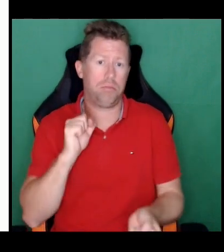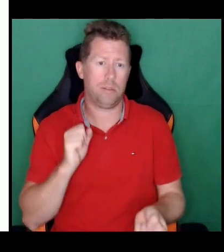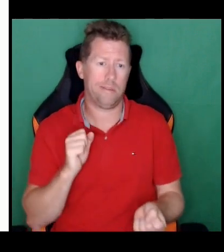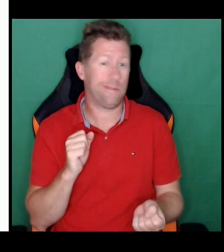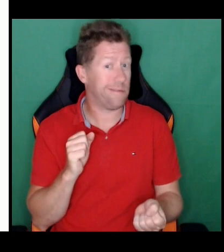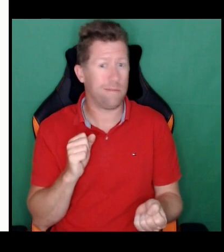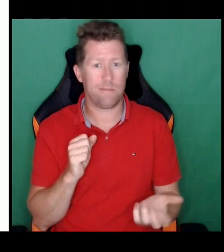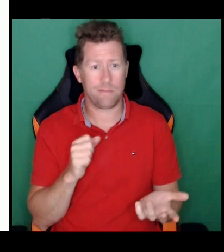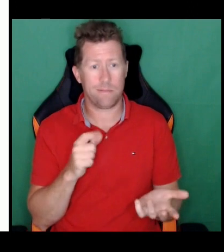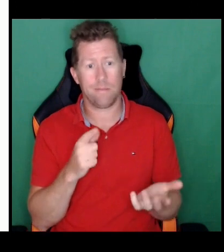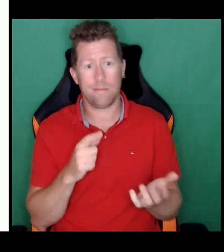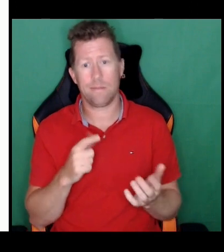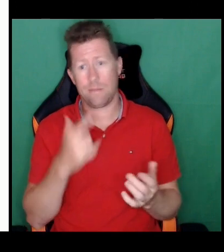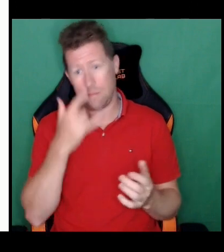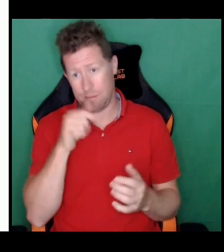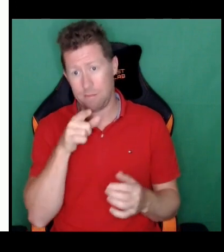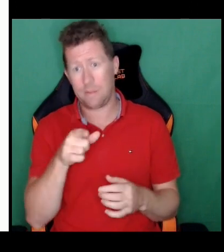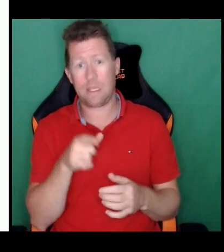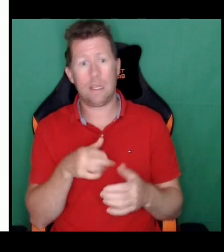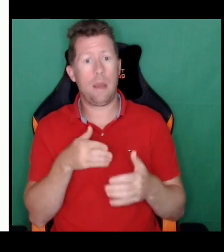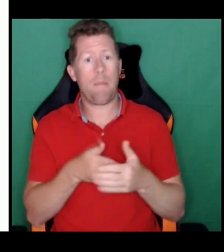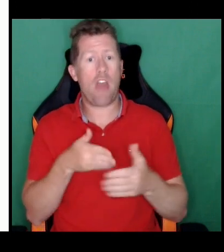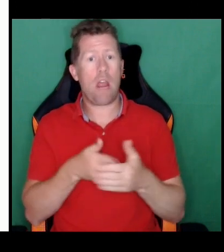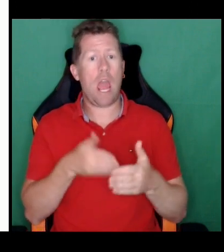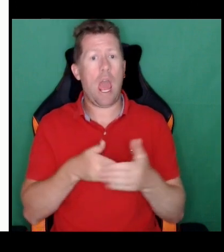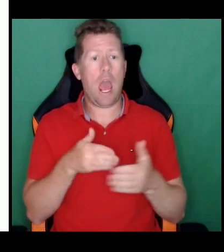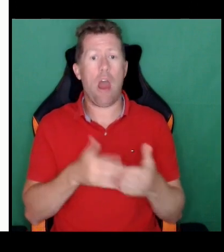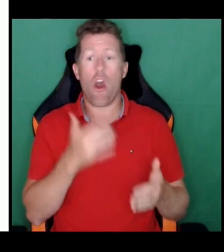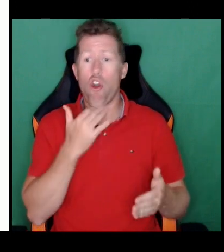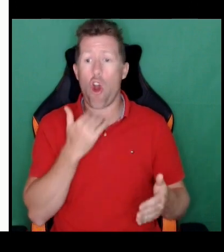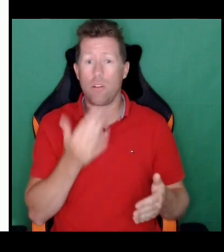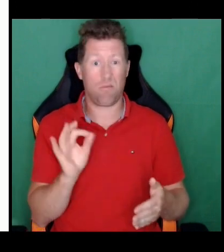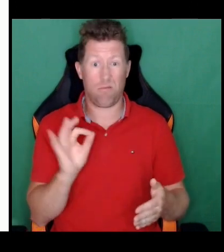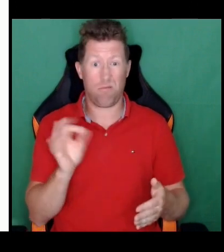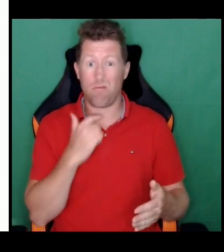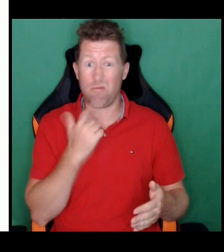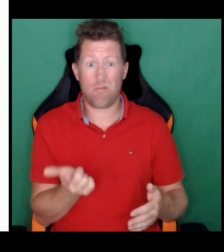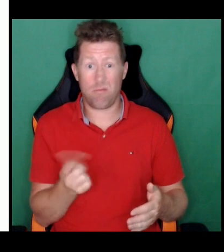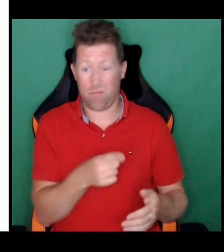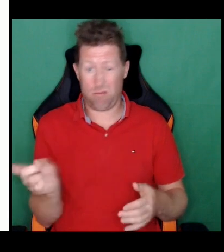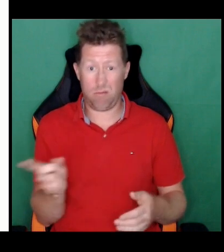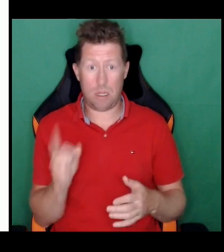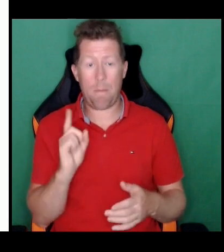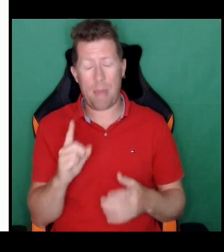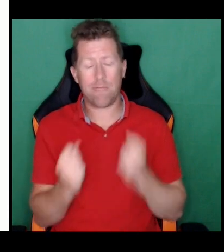Cost, sadly, is not a main barrier to their access to disposable vapes, but they do regret vaping because they believe